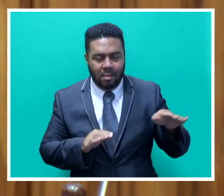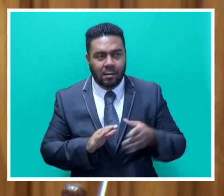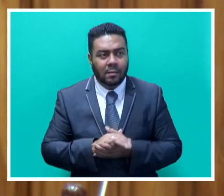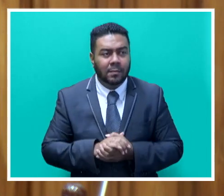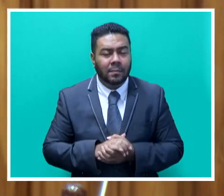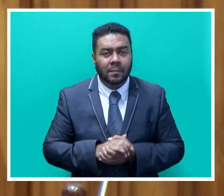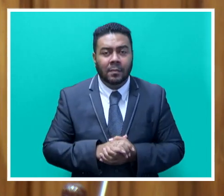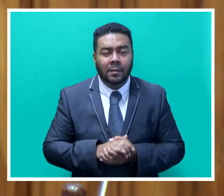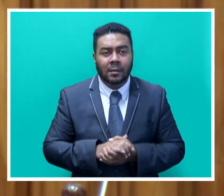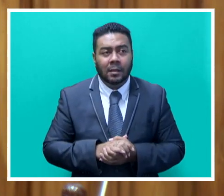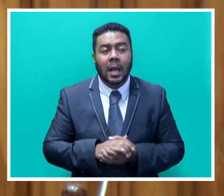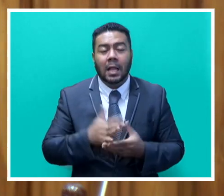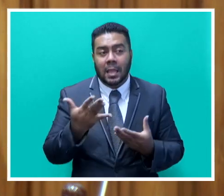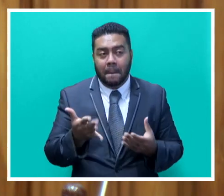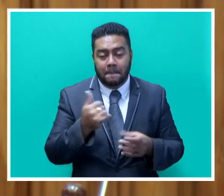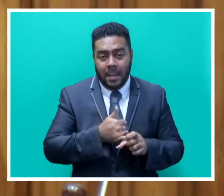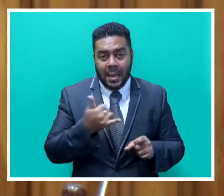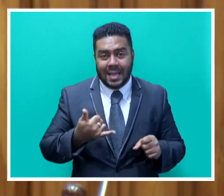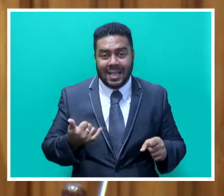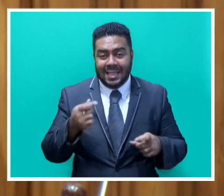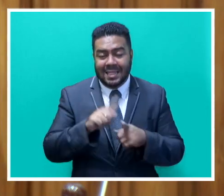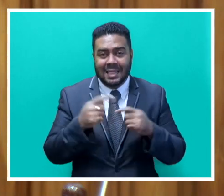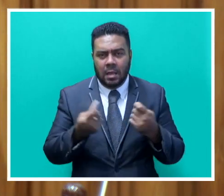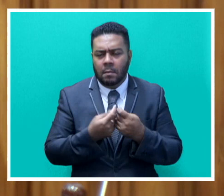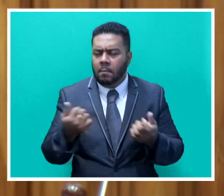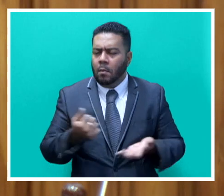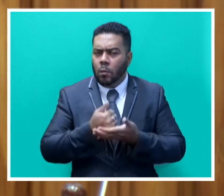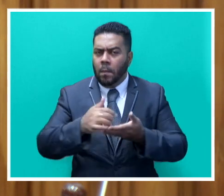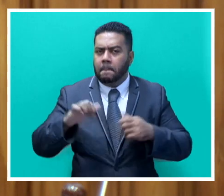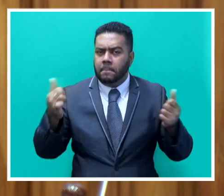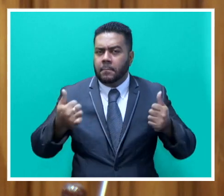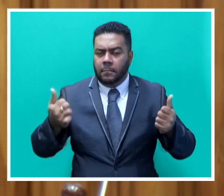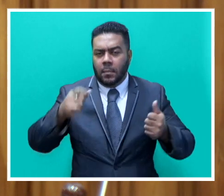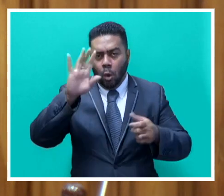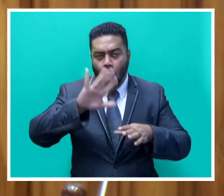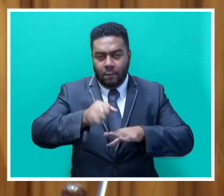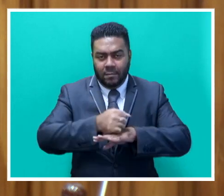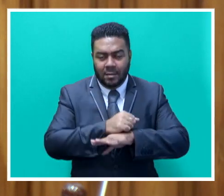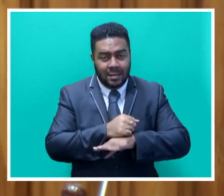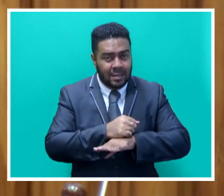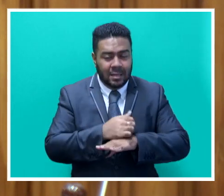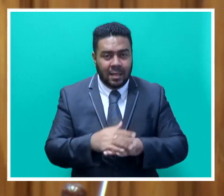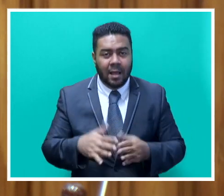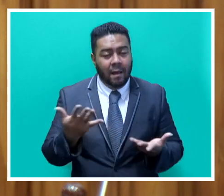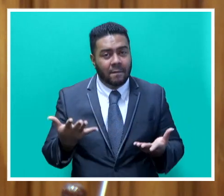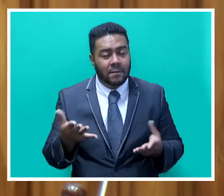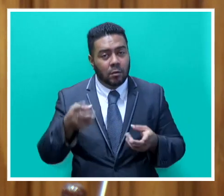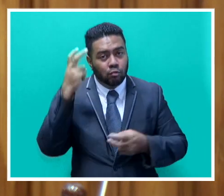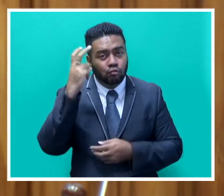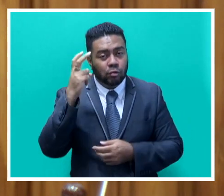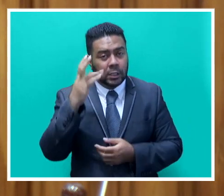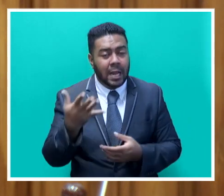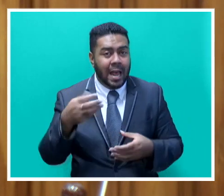medical experts nevertheless have support from their many colleagues overseas, as most of them have spent periods of time post-training and their